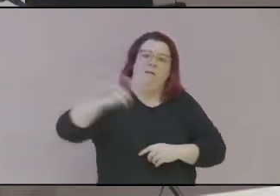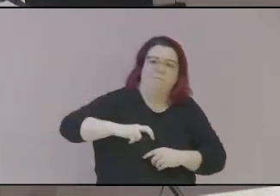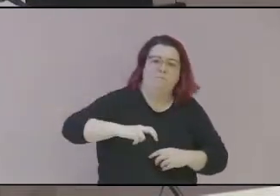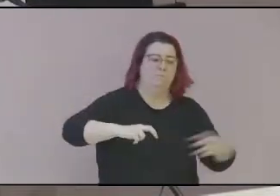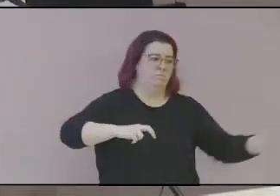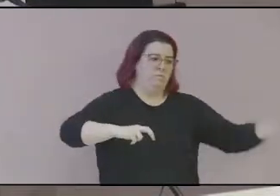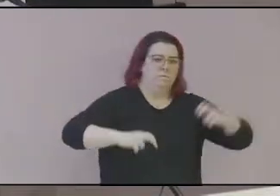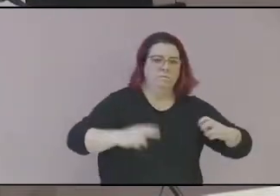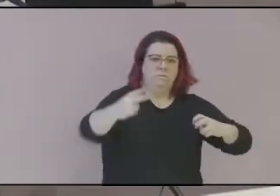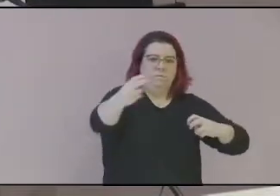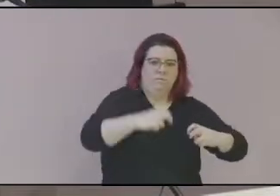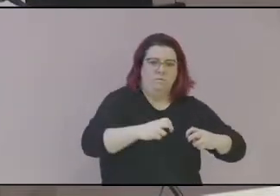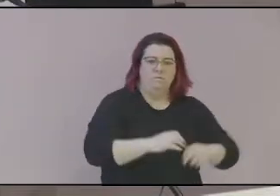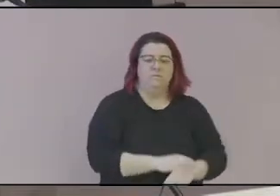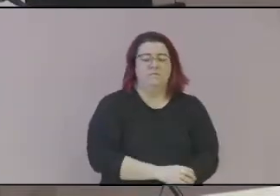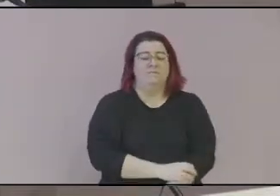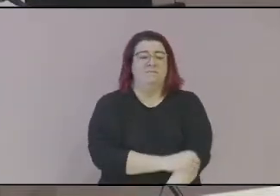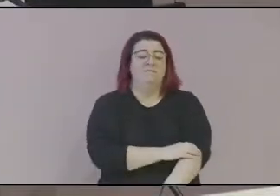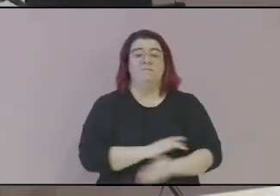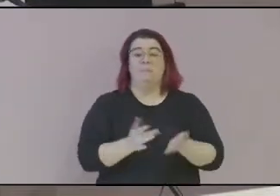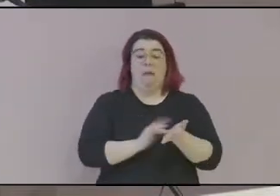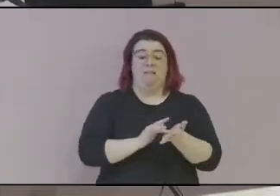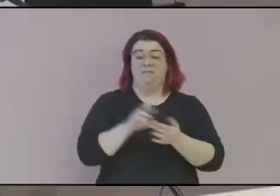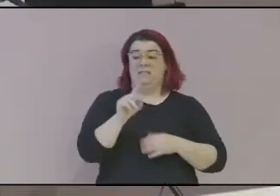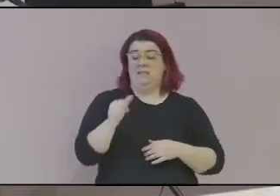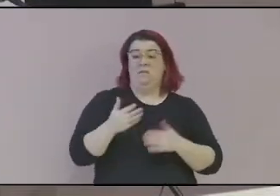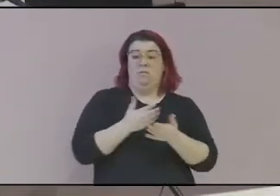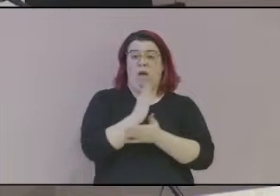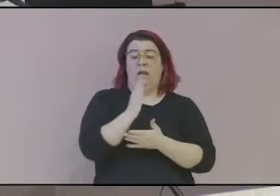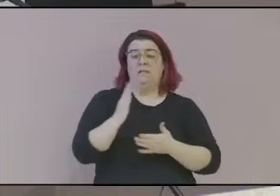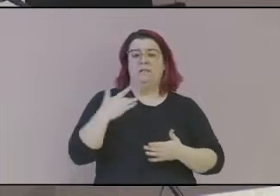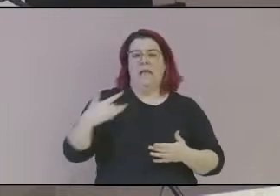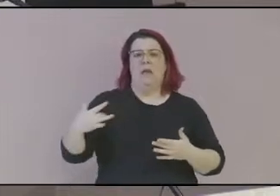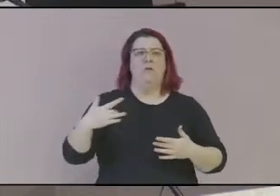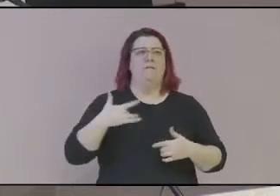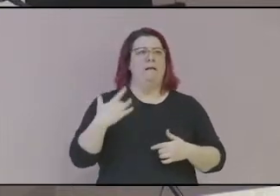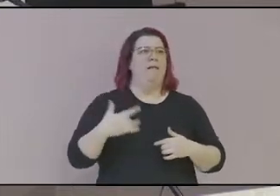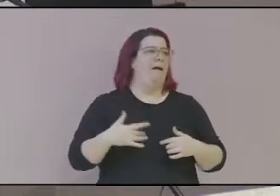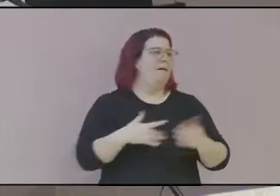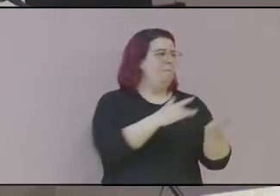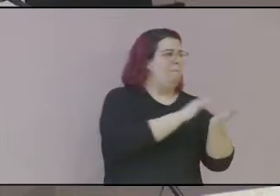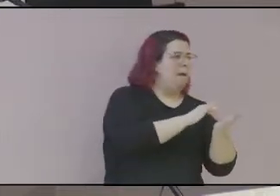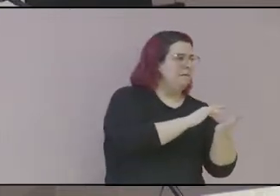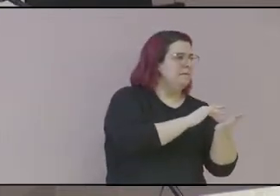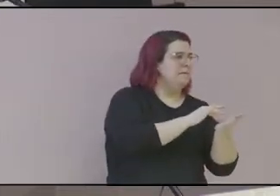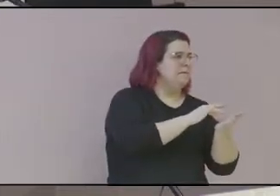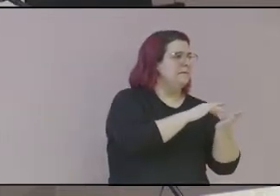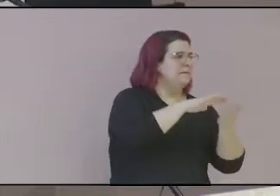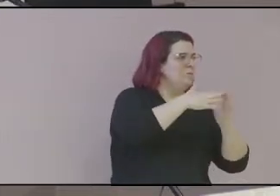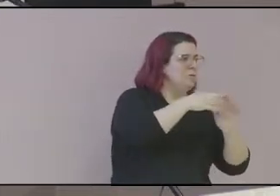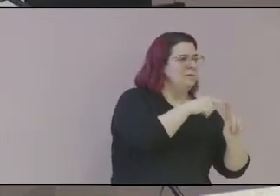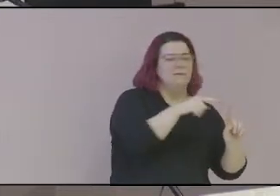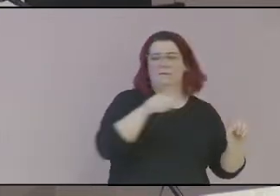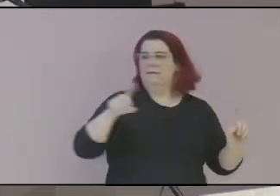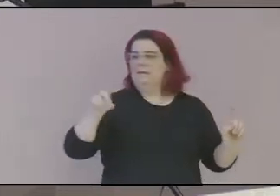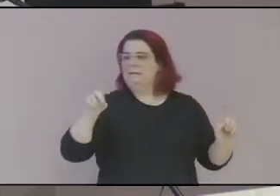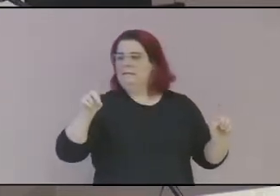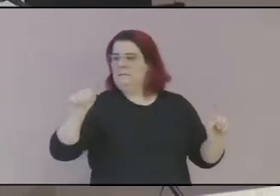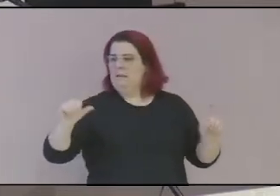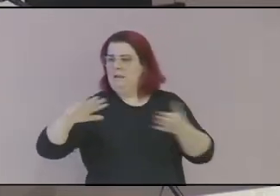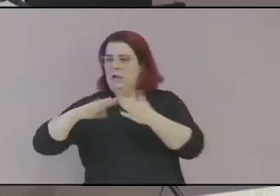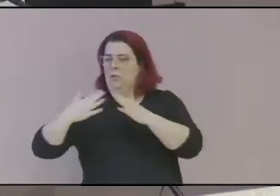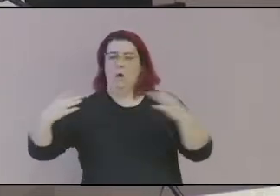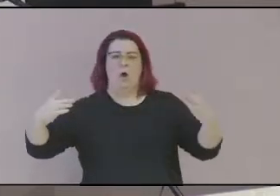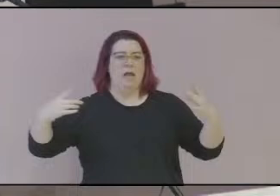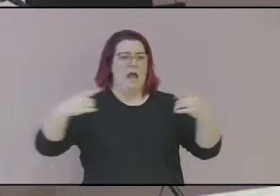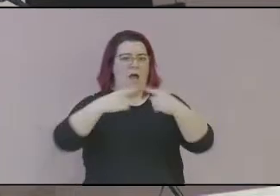and disability rights have often been seen as at odds with each other, but both are in fact dominated by